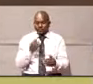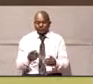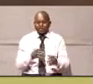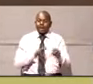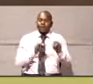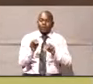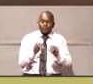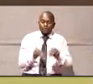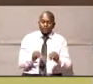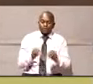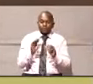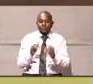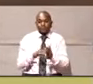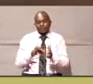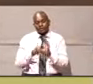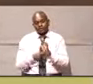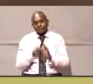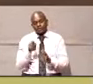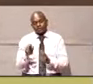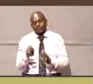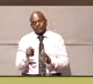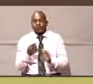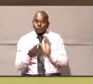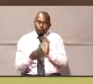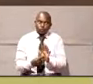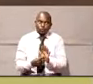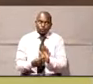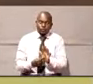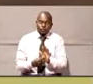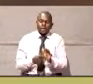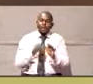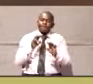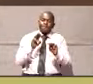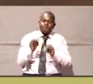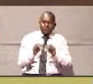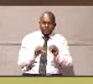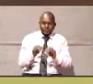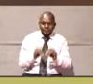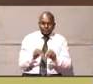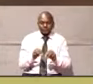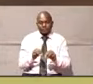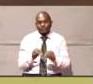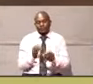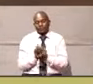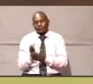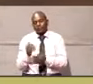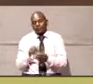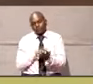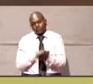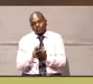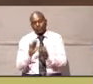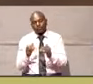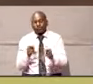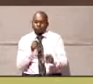Management should not be entering the consent is to assume that management has been entering into dubious consents, which has